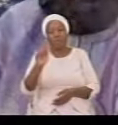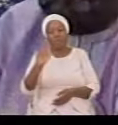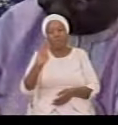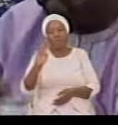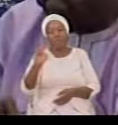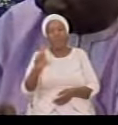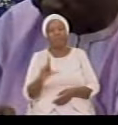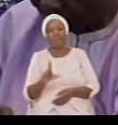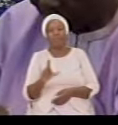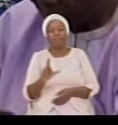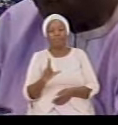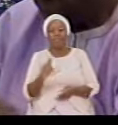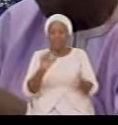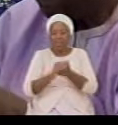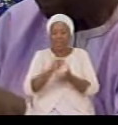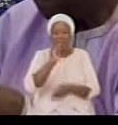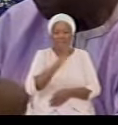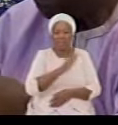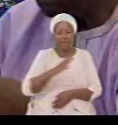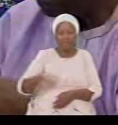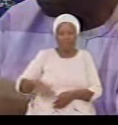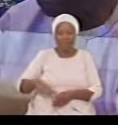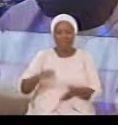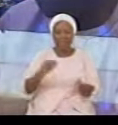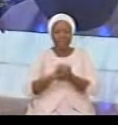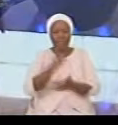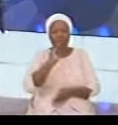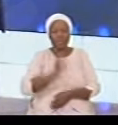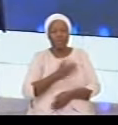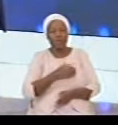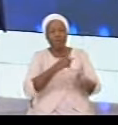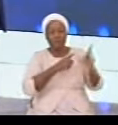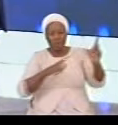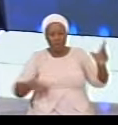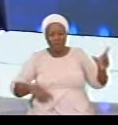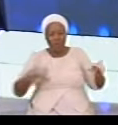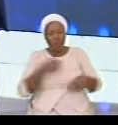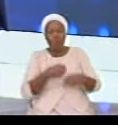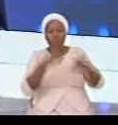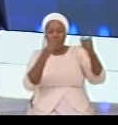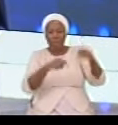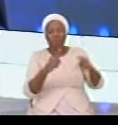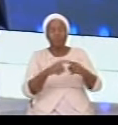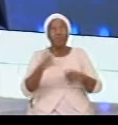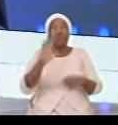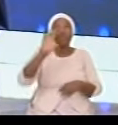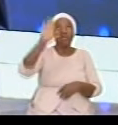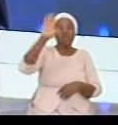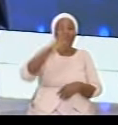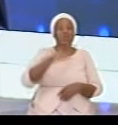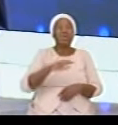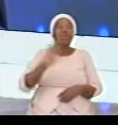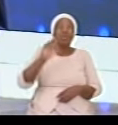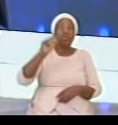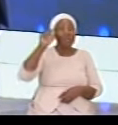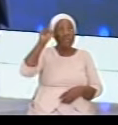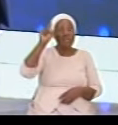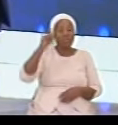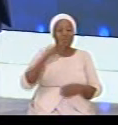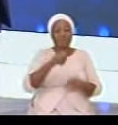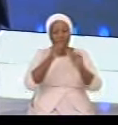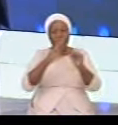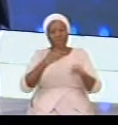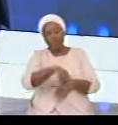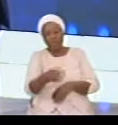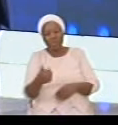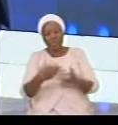Abel. That's Christ. That's our Lord. We have come to him. He blessed others before